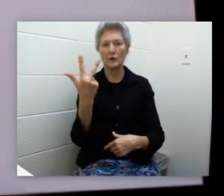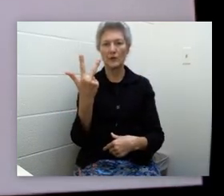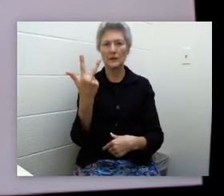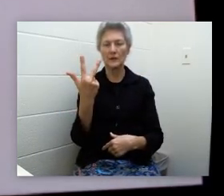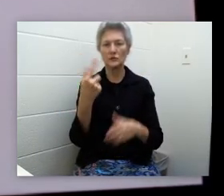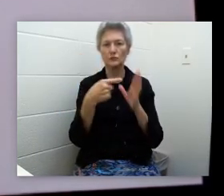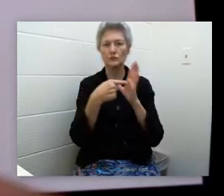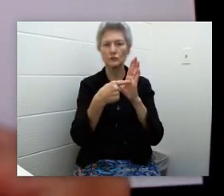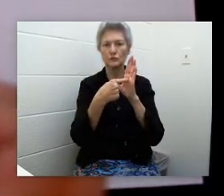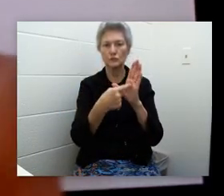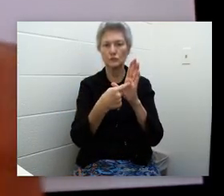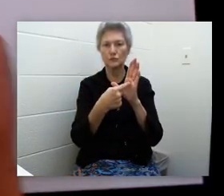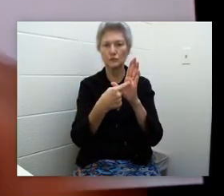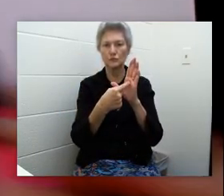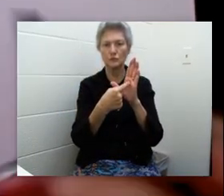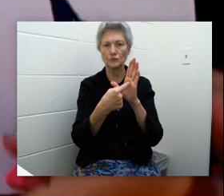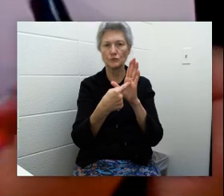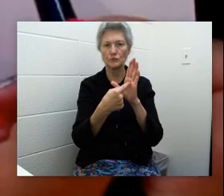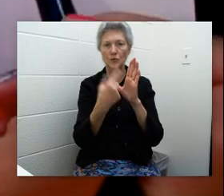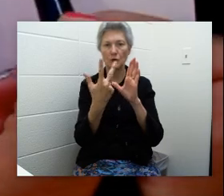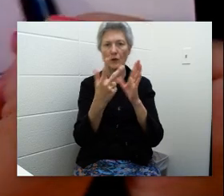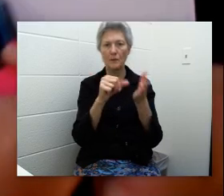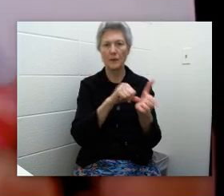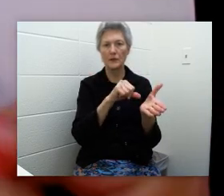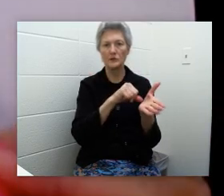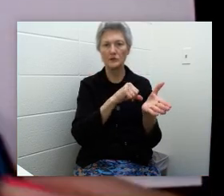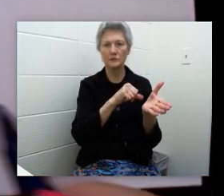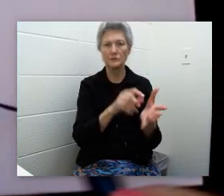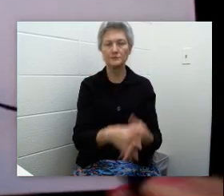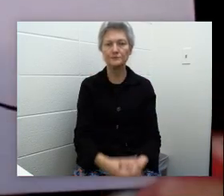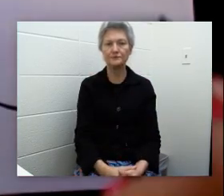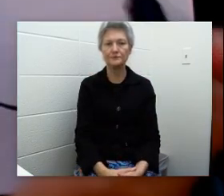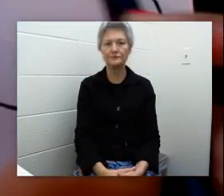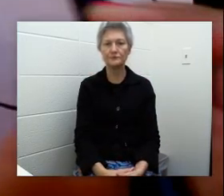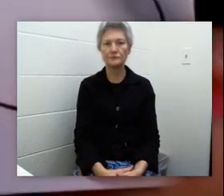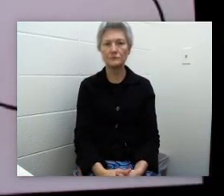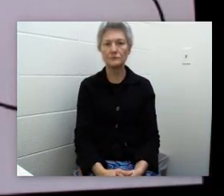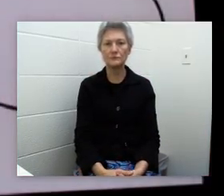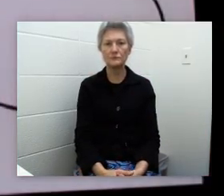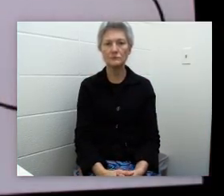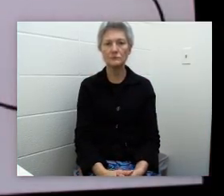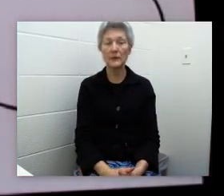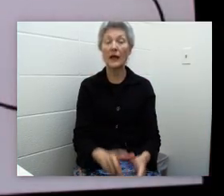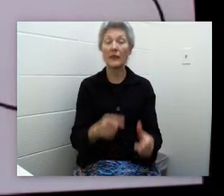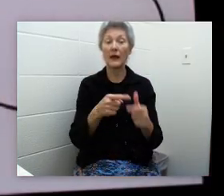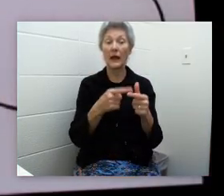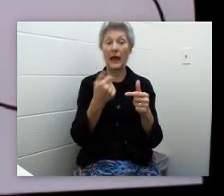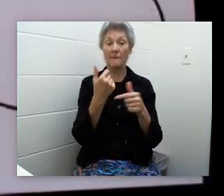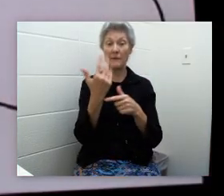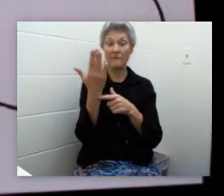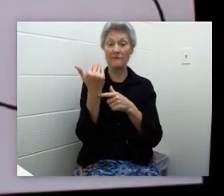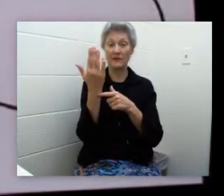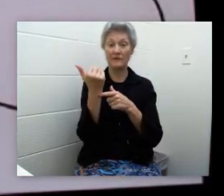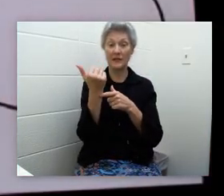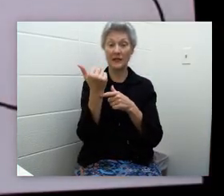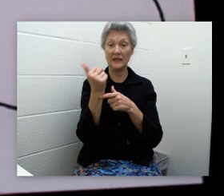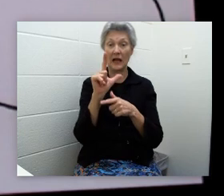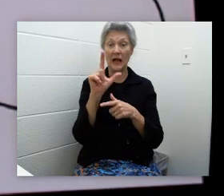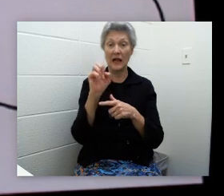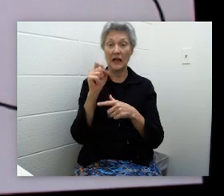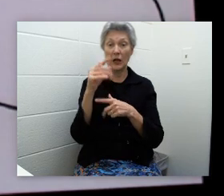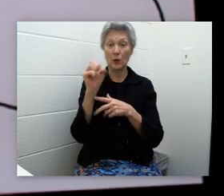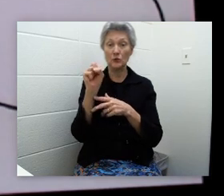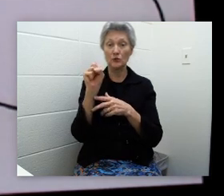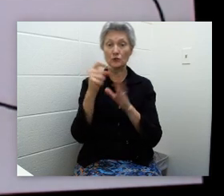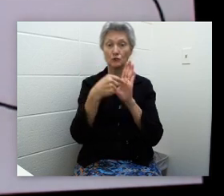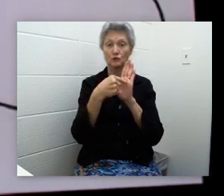to represent the 3 pages. And then I have my 15 Legos to